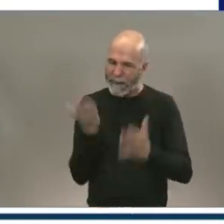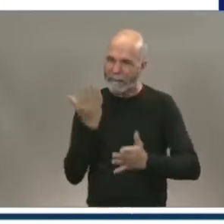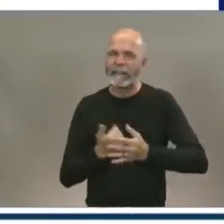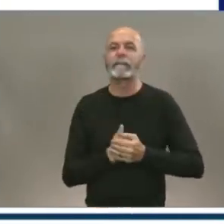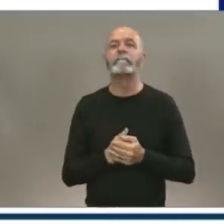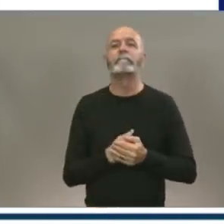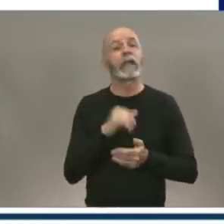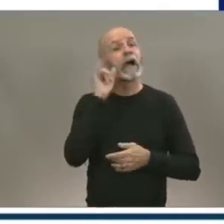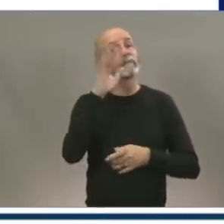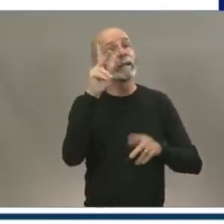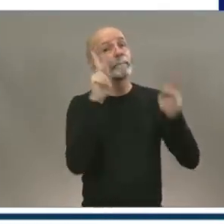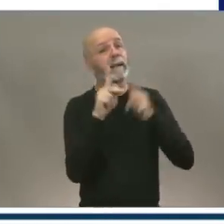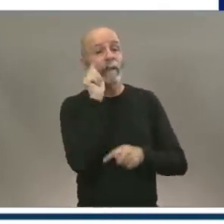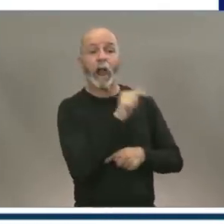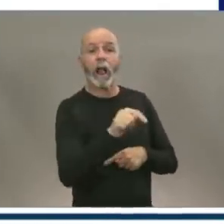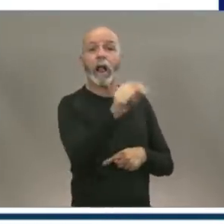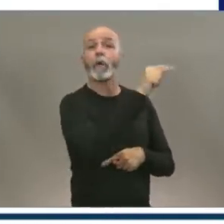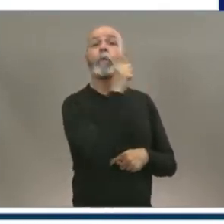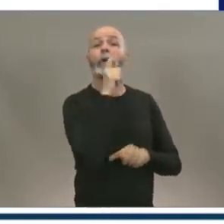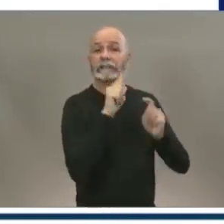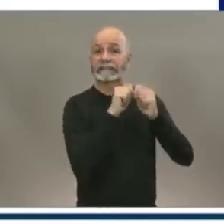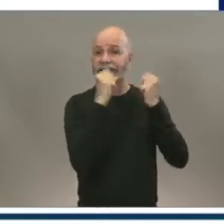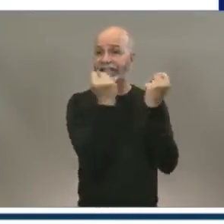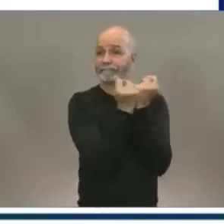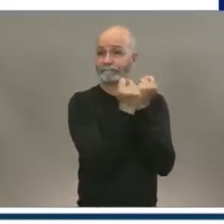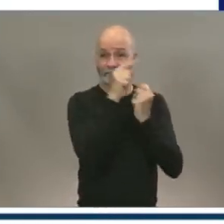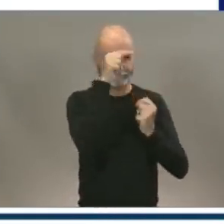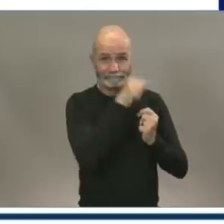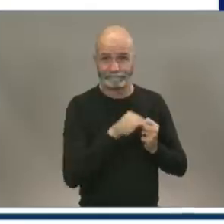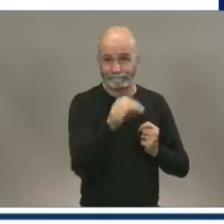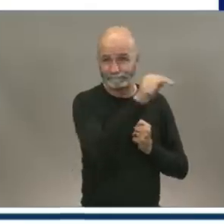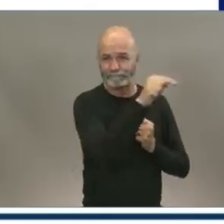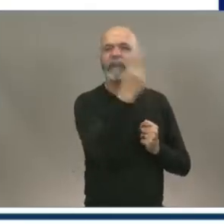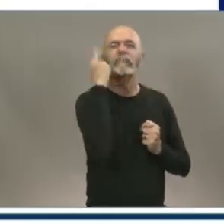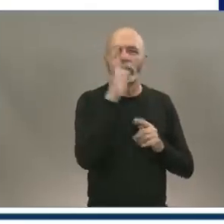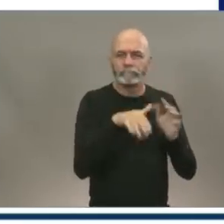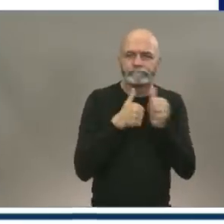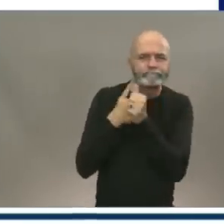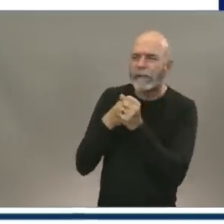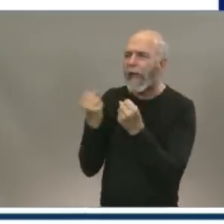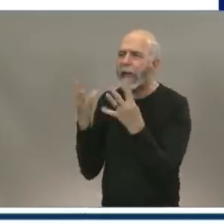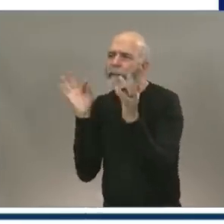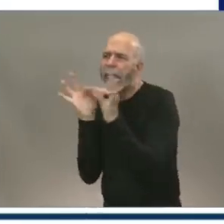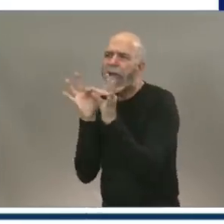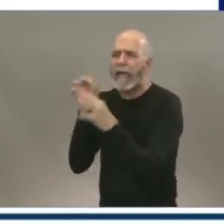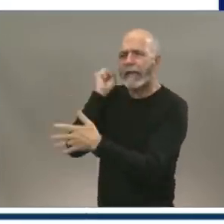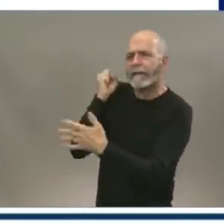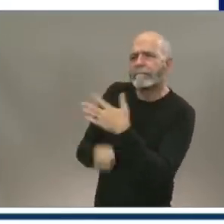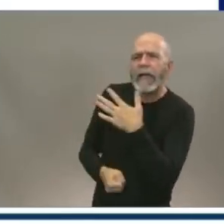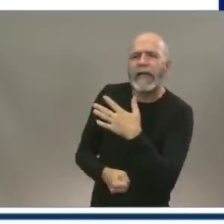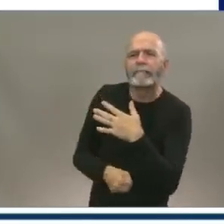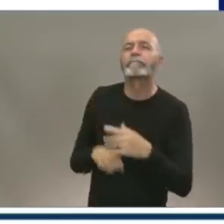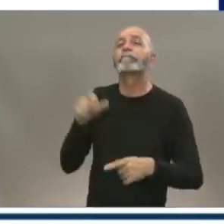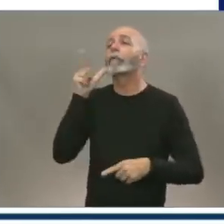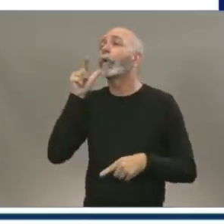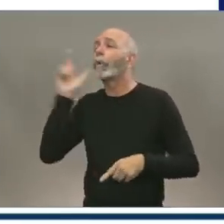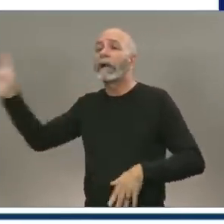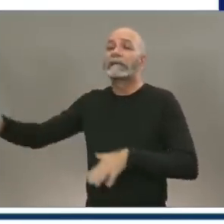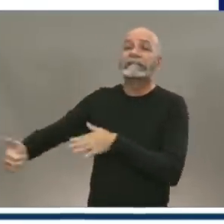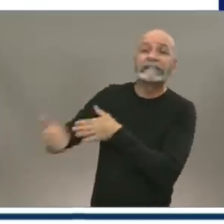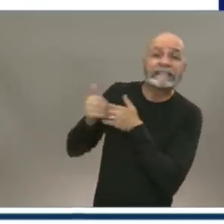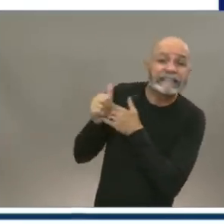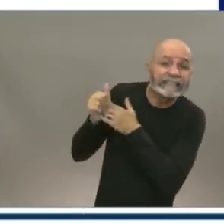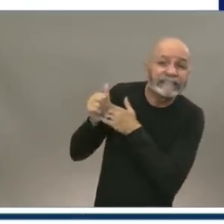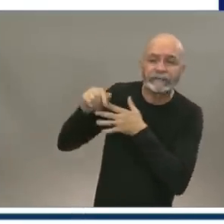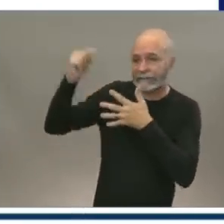at looking at maybe if other people should be fined as well, other leaders that were part of the gathering, and if